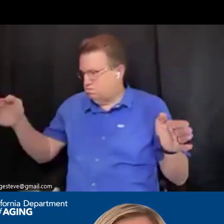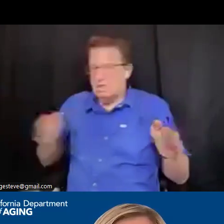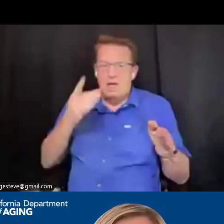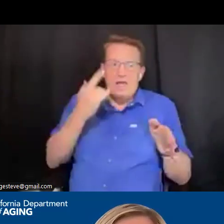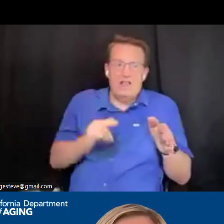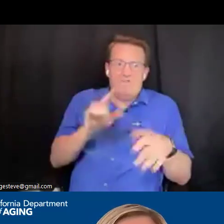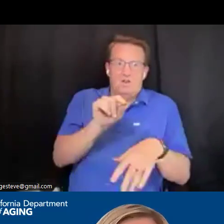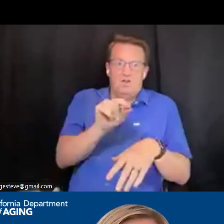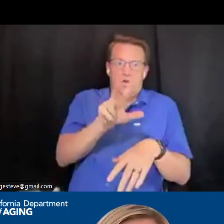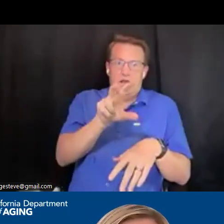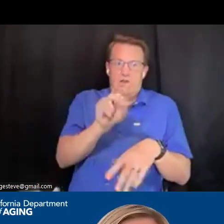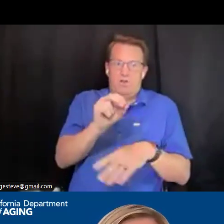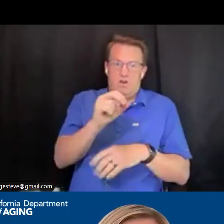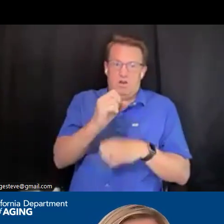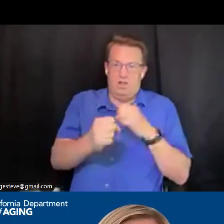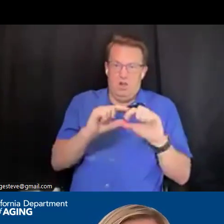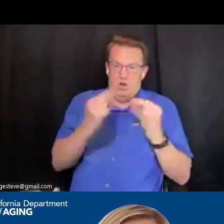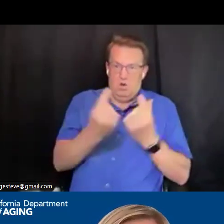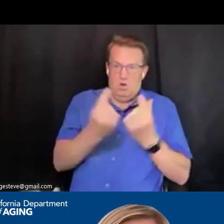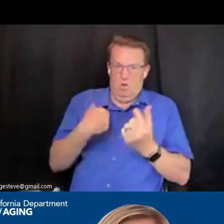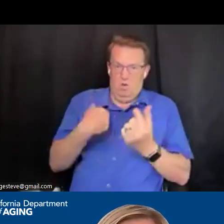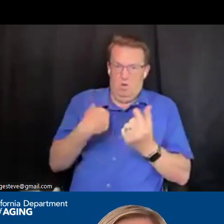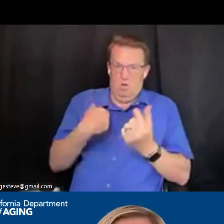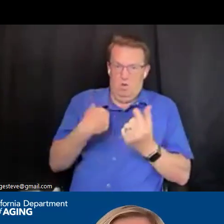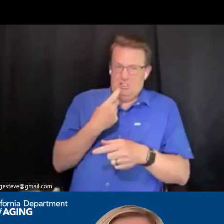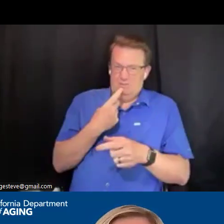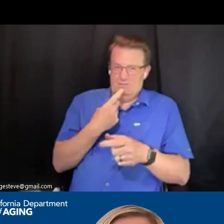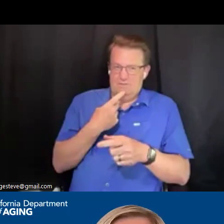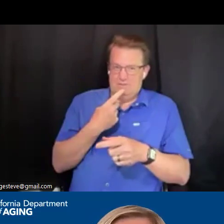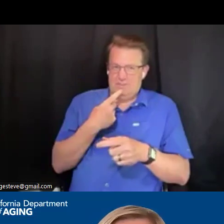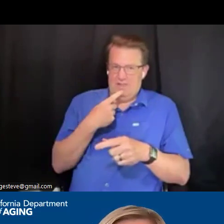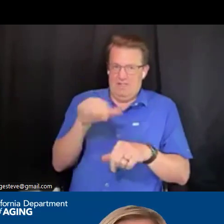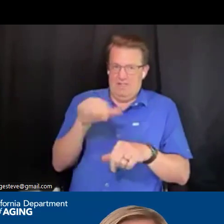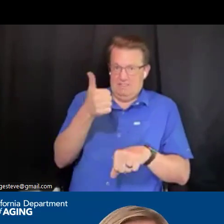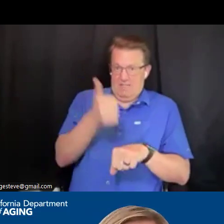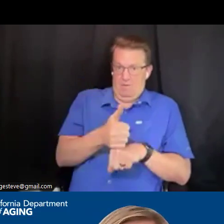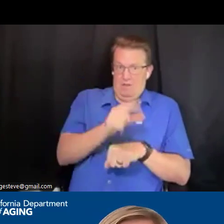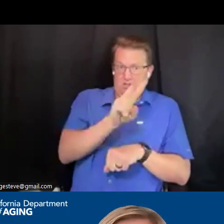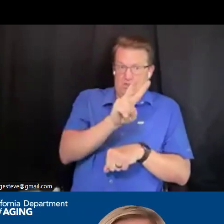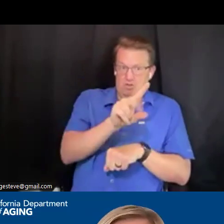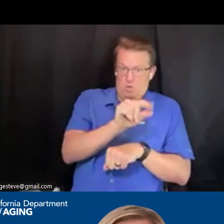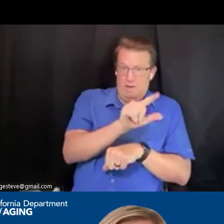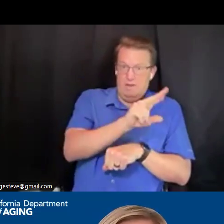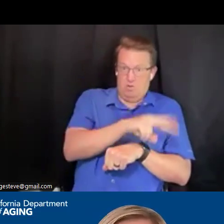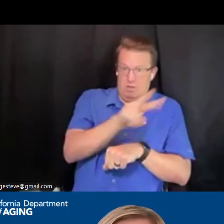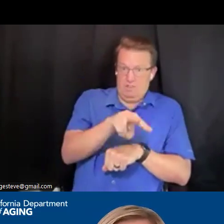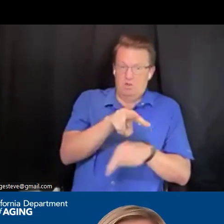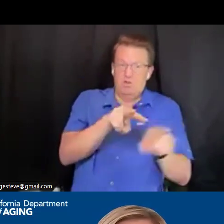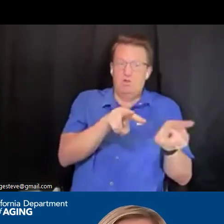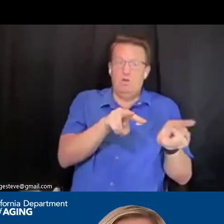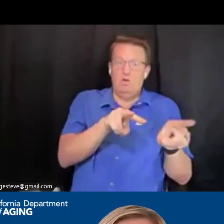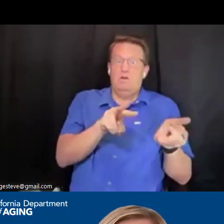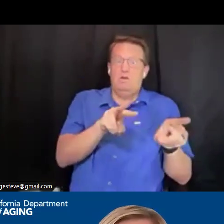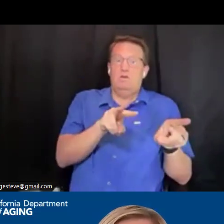just mentioned, launched in 2022. They conducted research, including interviews,